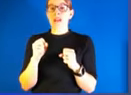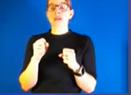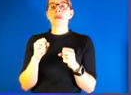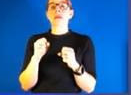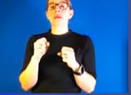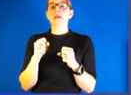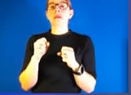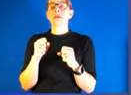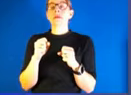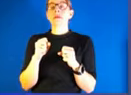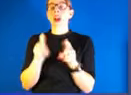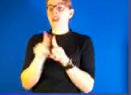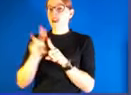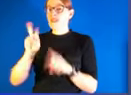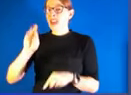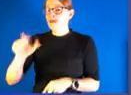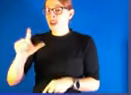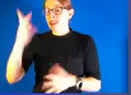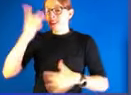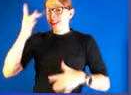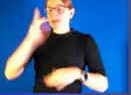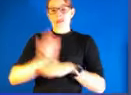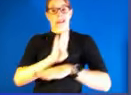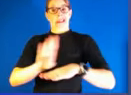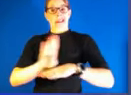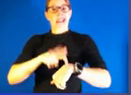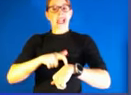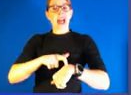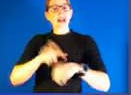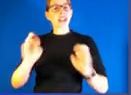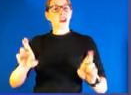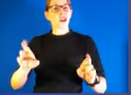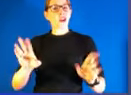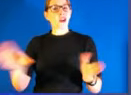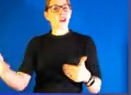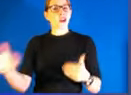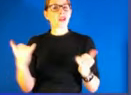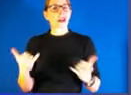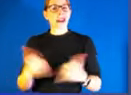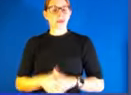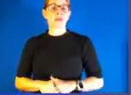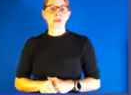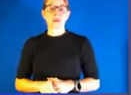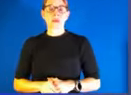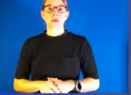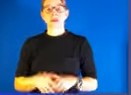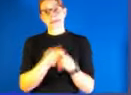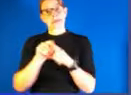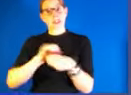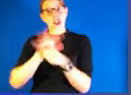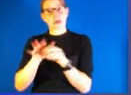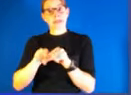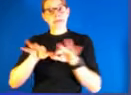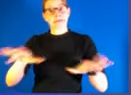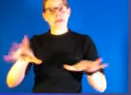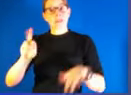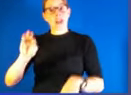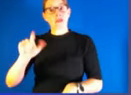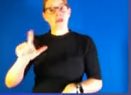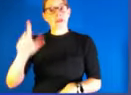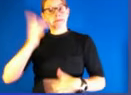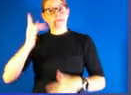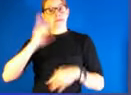illnesses, and it's just a busy time in the emergency department. So also with COVID being another viral illness that's just